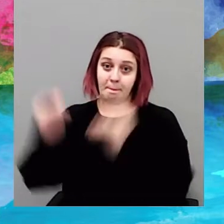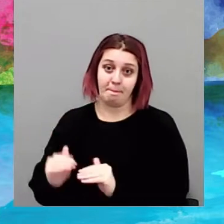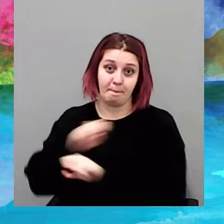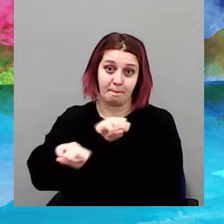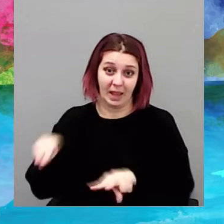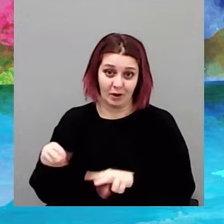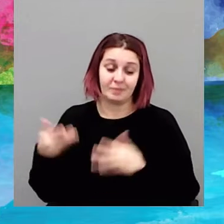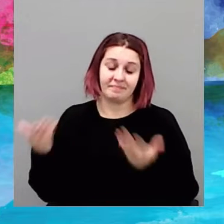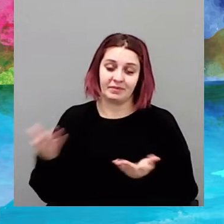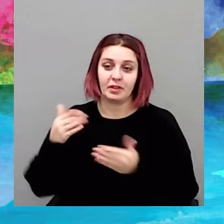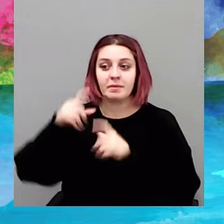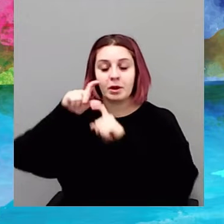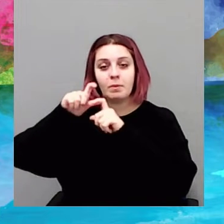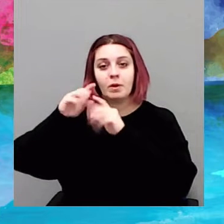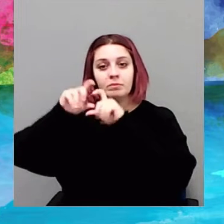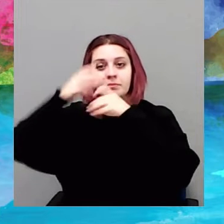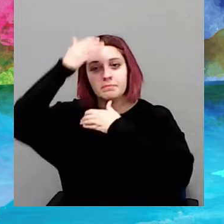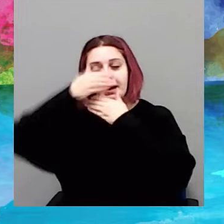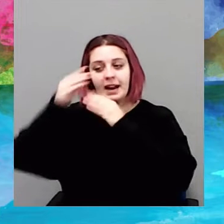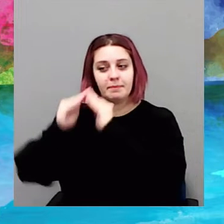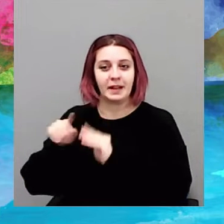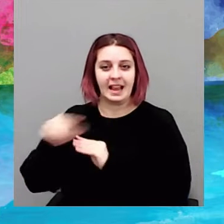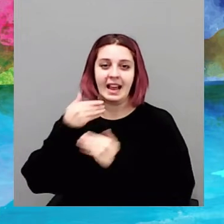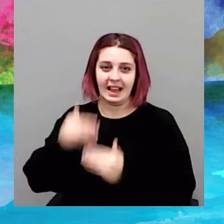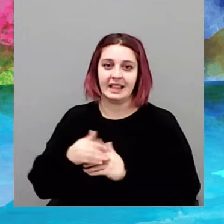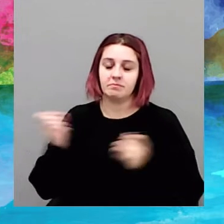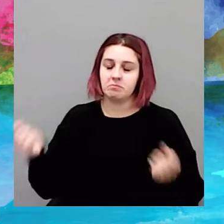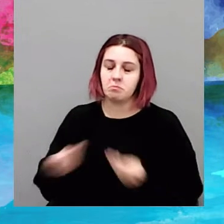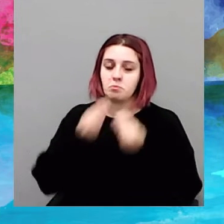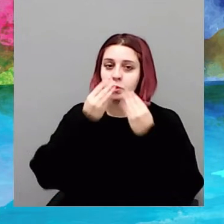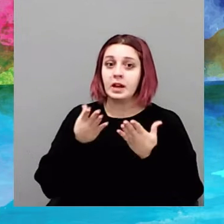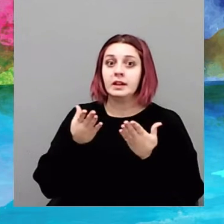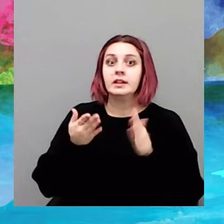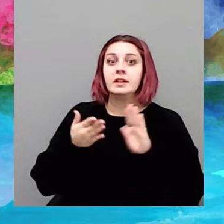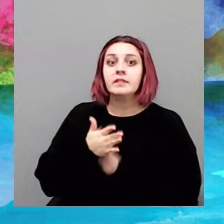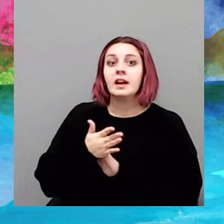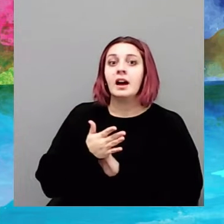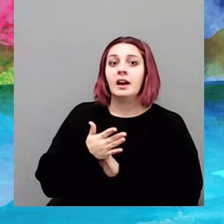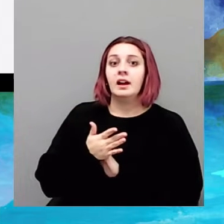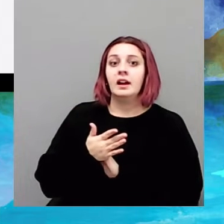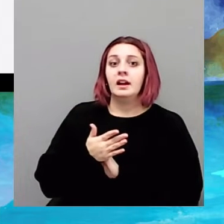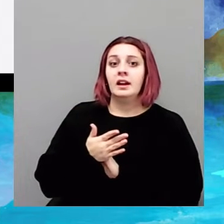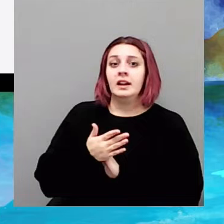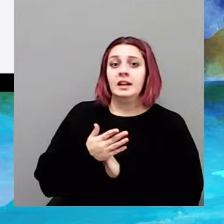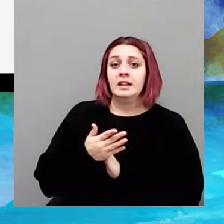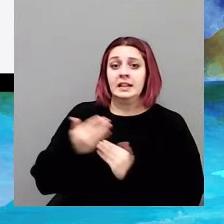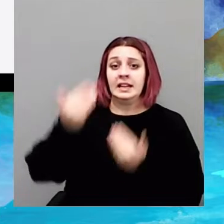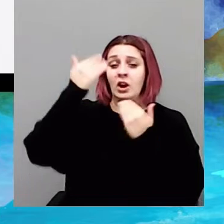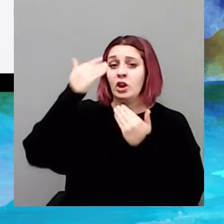produce them as well in Kenya. So if it was difficult to find them here, imagine in the Rift Valley it was even more